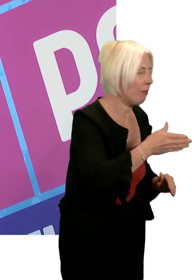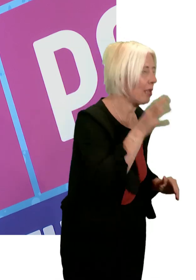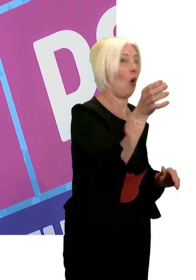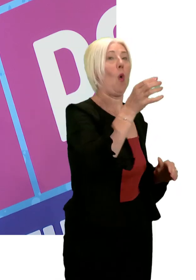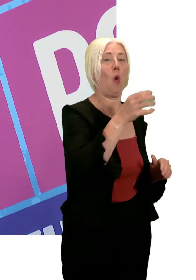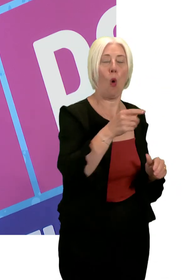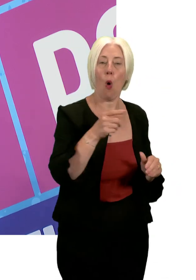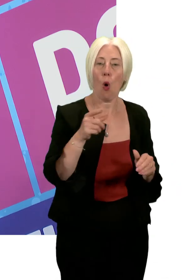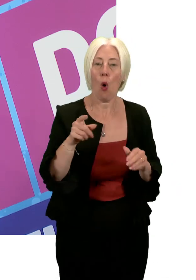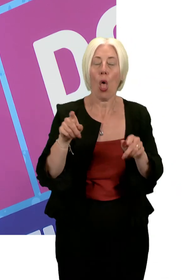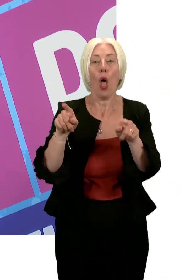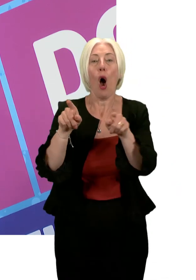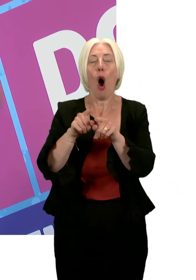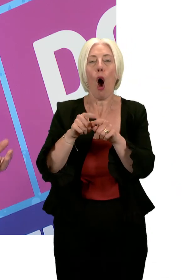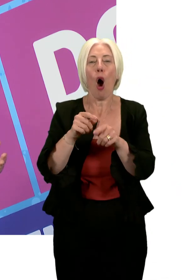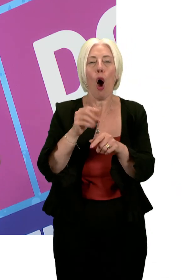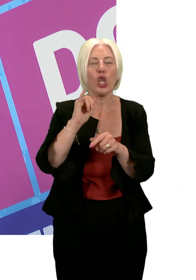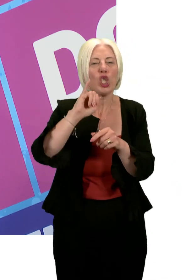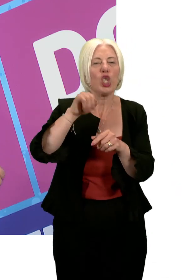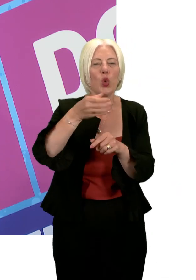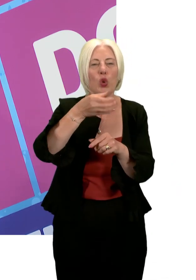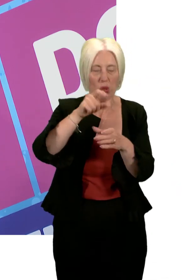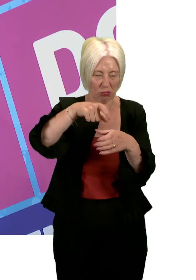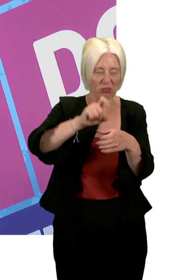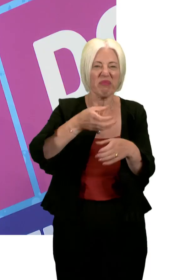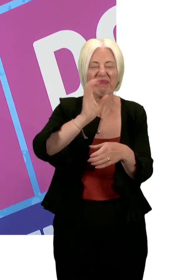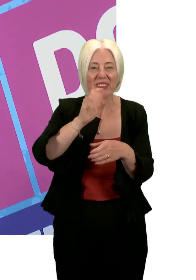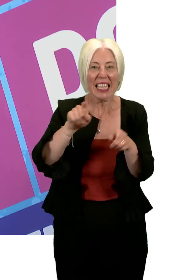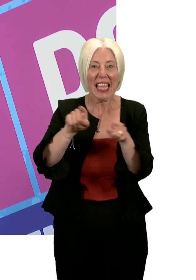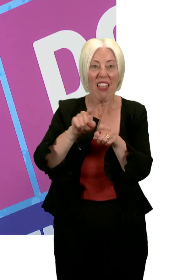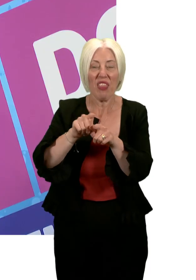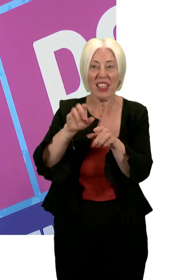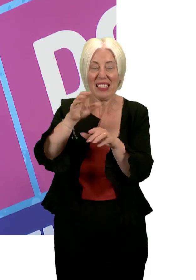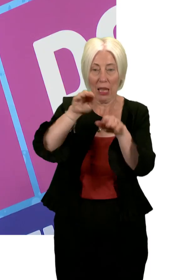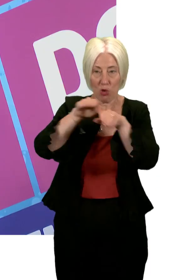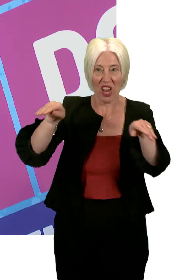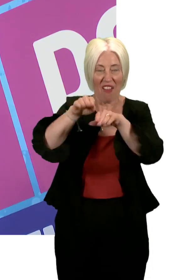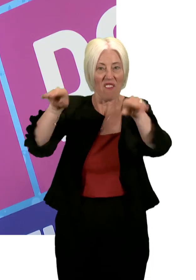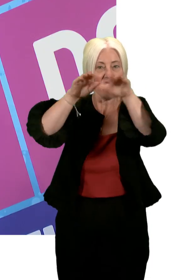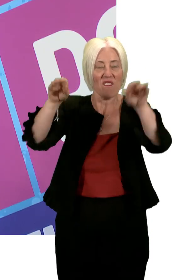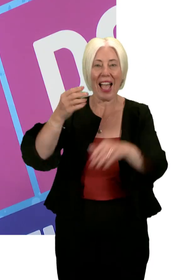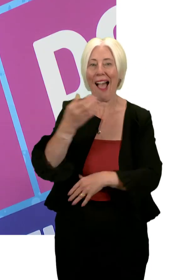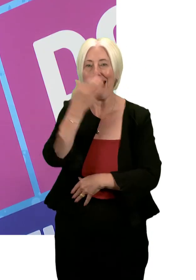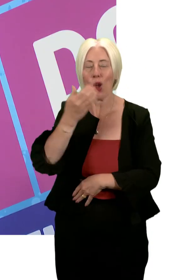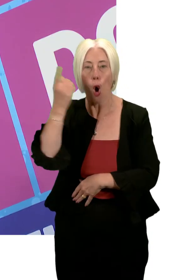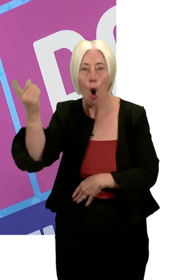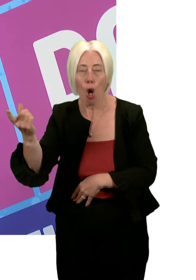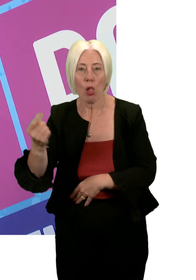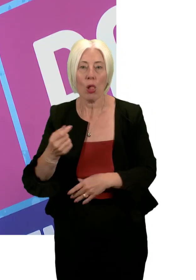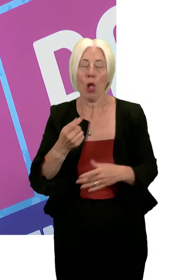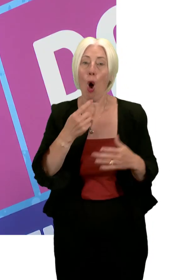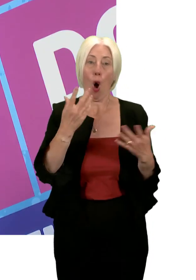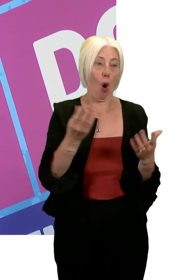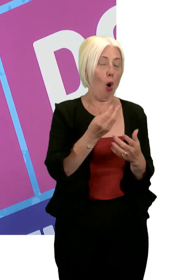drinks in the same aisle as alcohol. They've done changes in Ireland in terms of where you can sell alcohol within the grocery store.